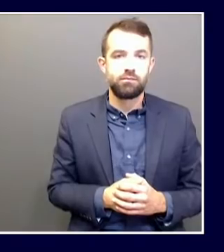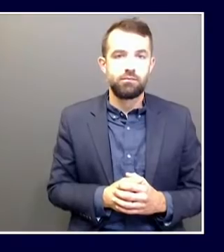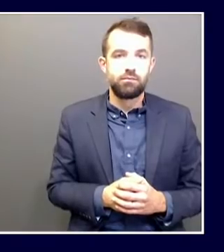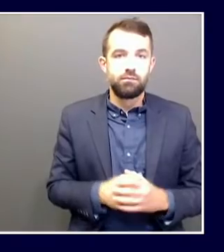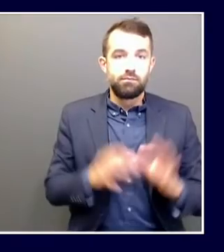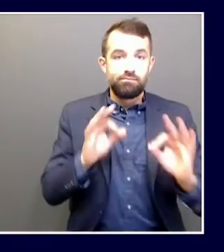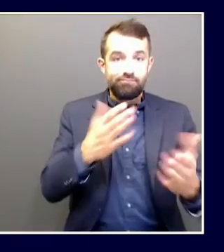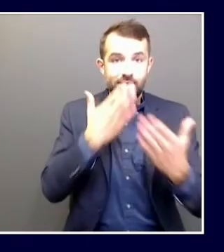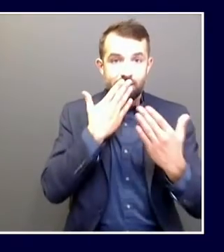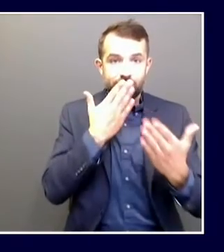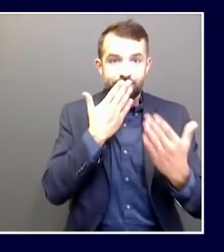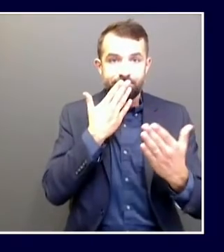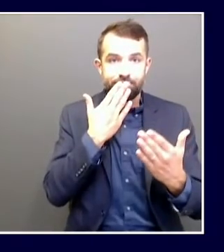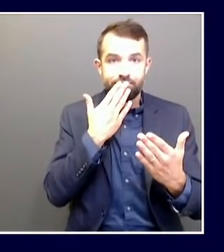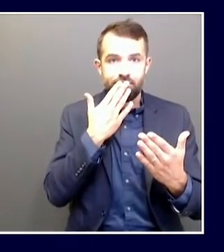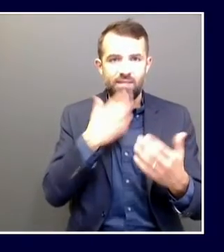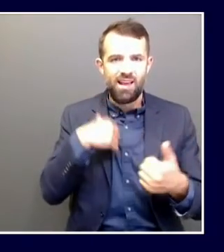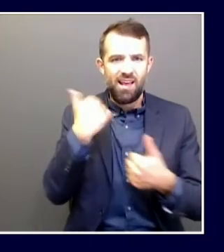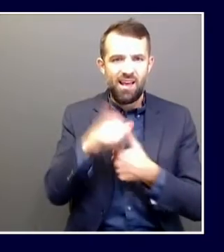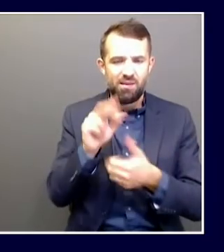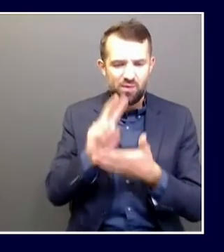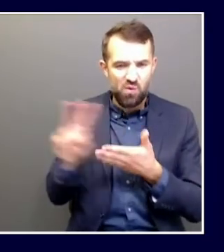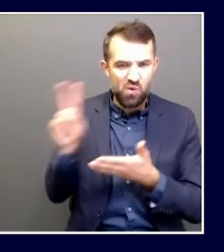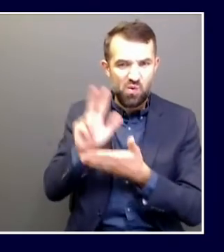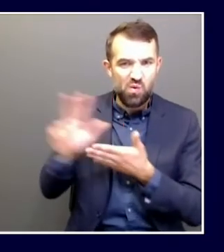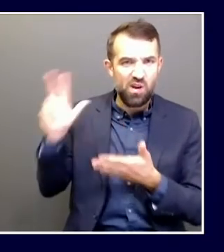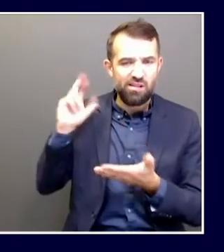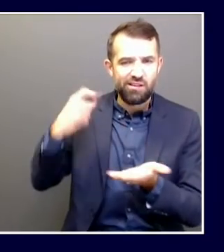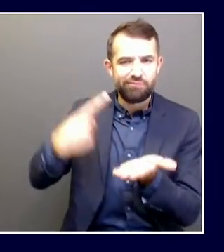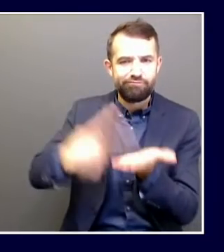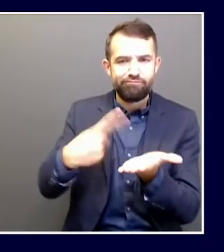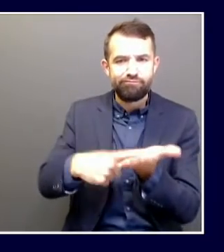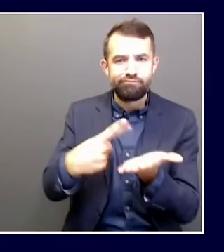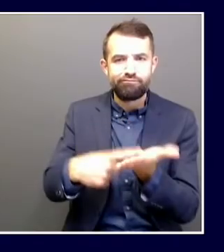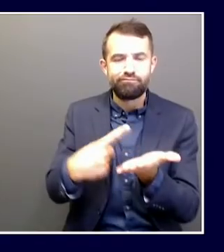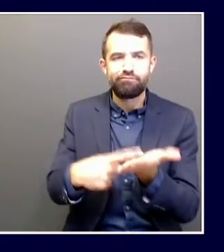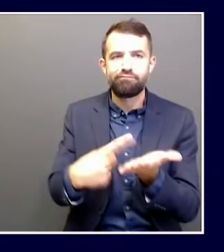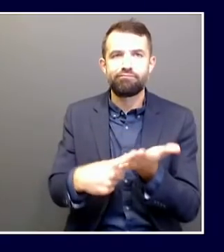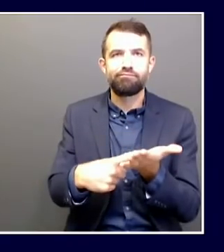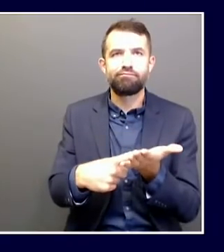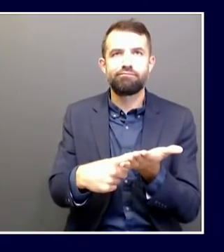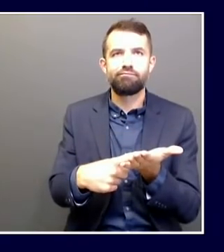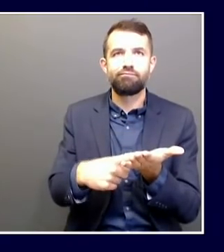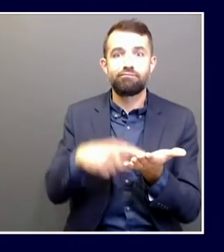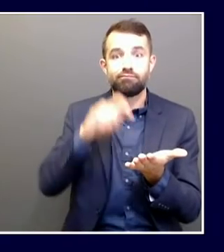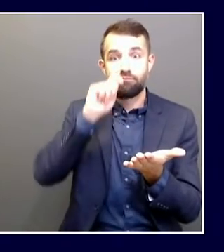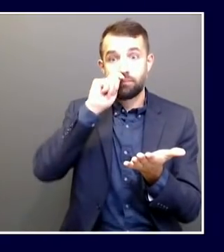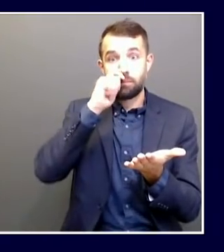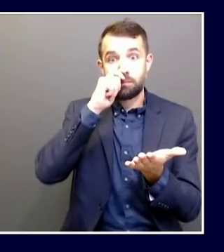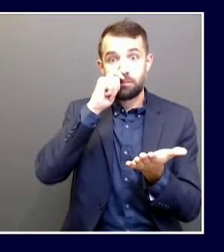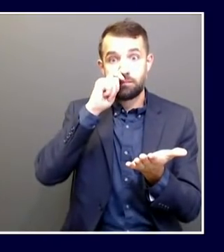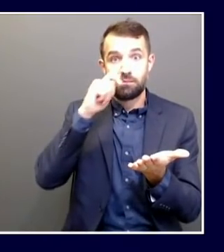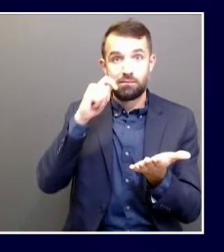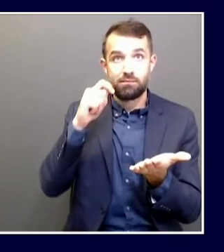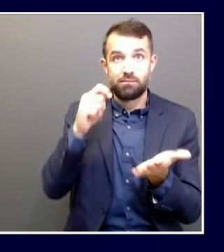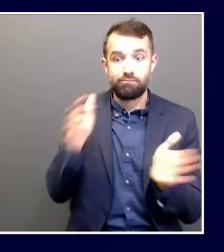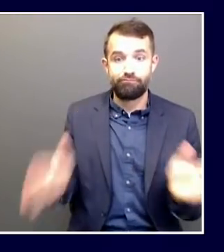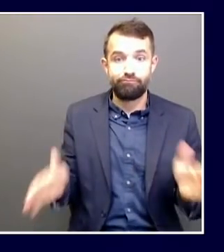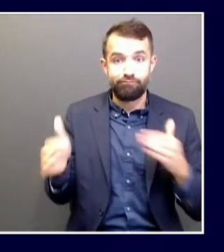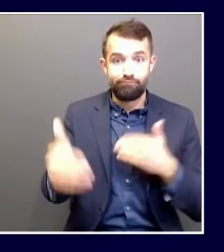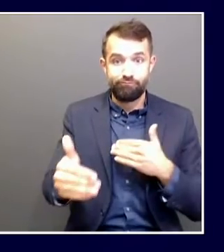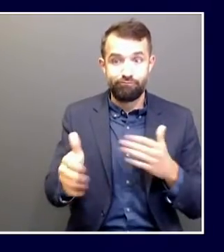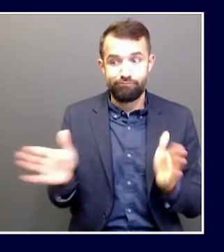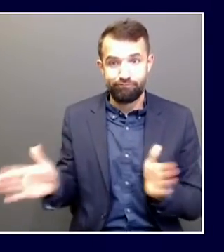talked about the demand outstripping the supply when it came to testing and